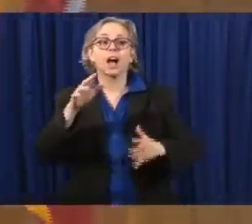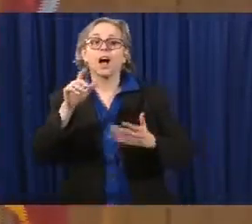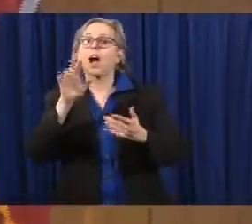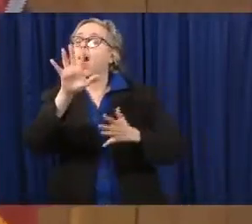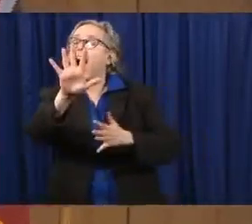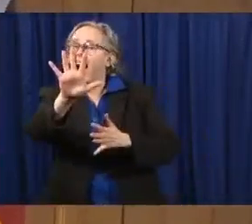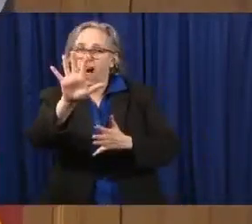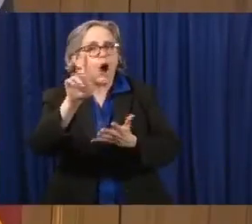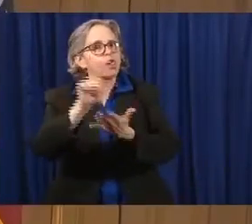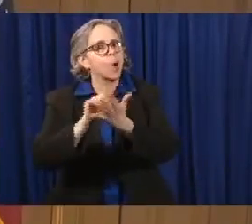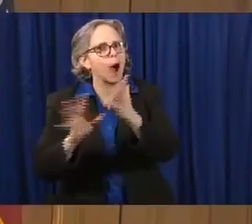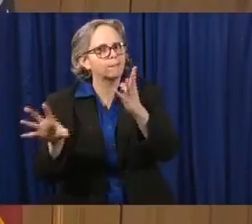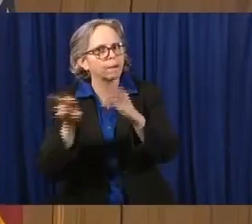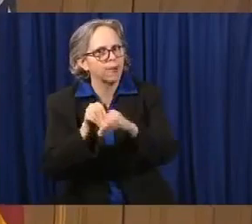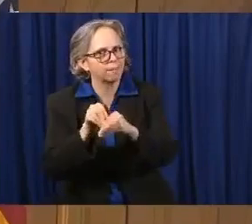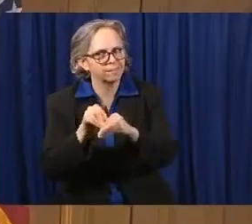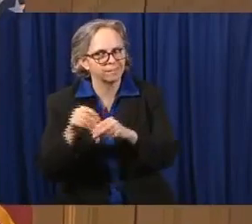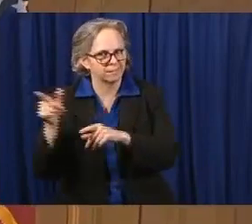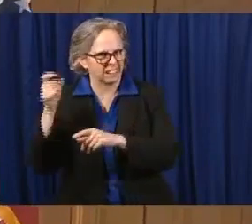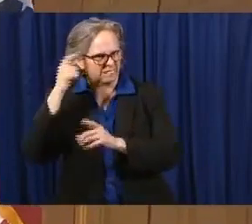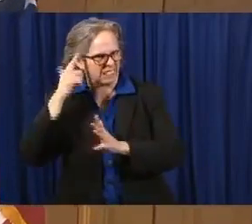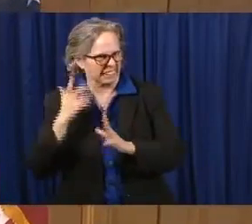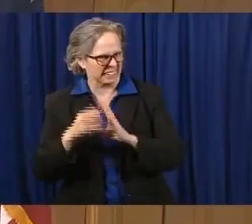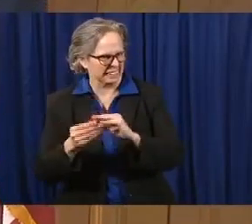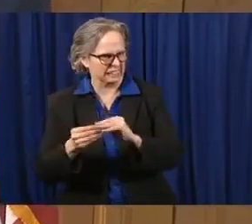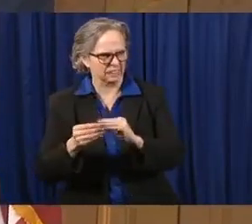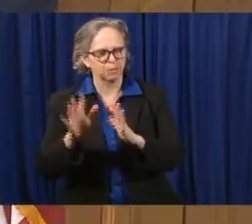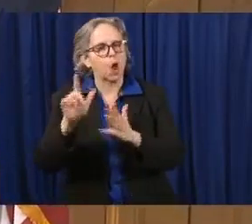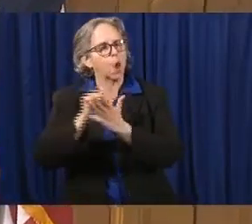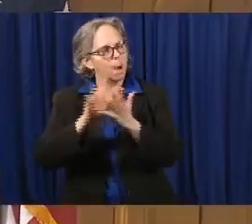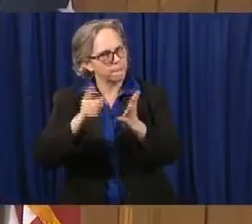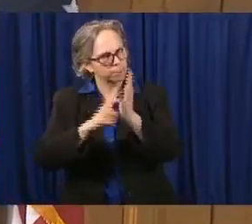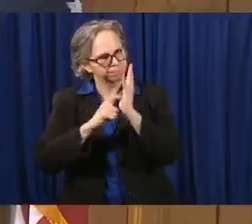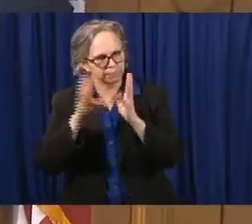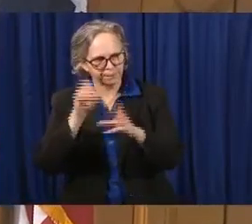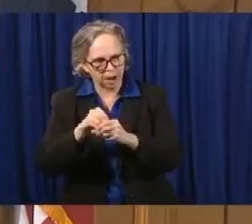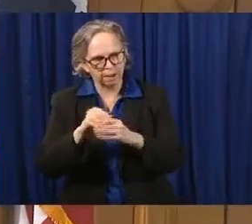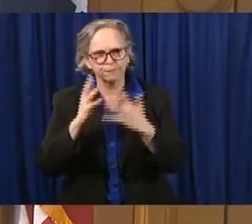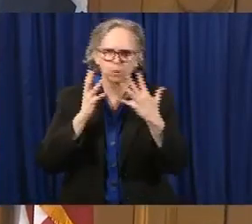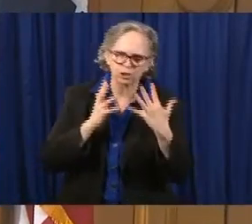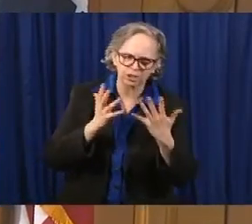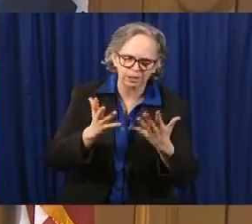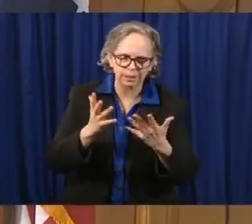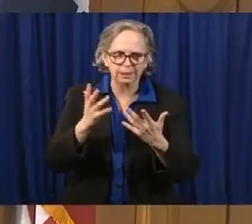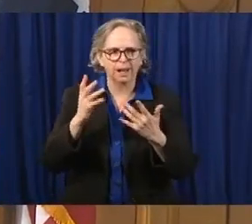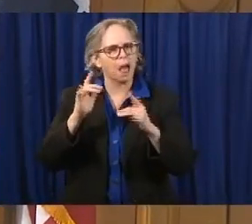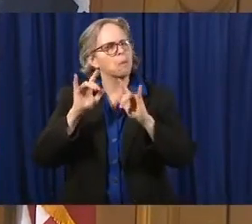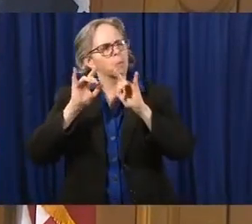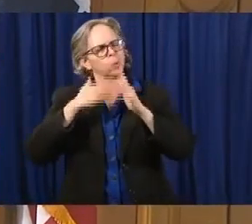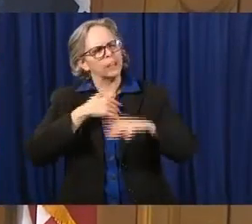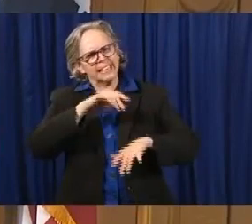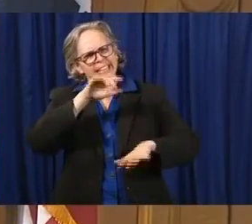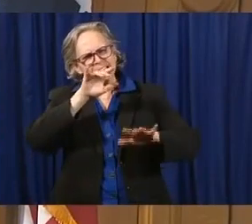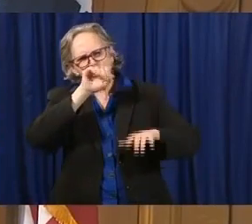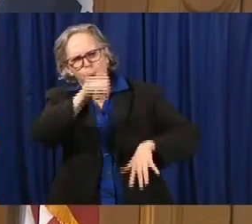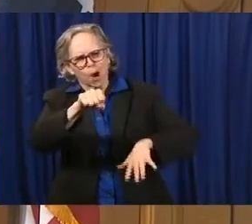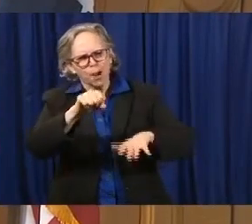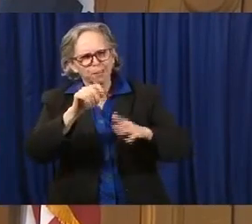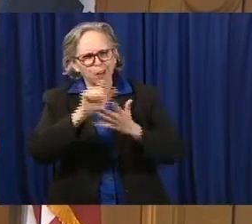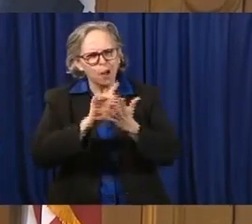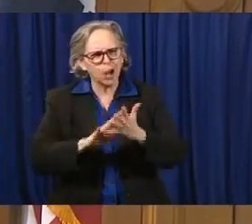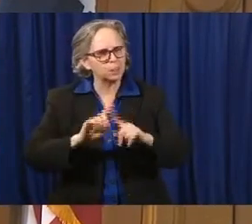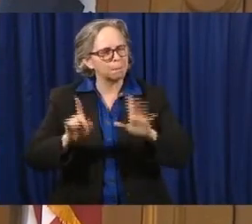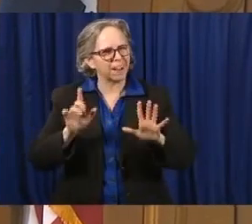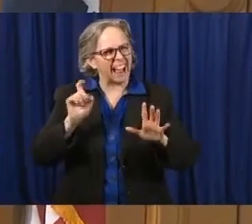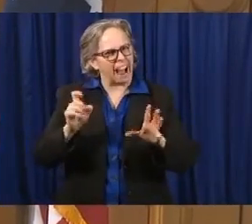I'm sorry, I didn't quite hear that. Lawyers have to be involved, unfortunately, so we love lawyers, so I found myself going back through the